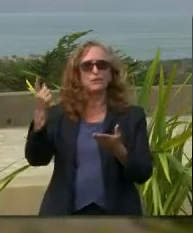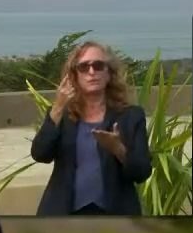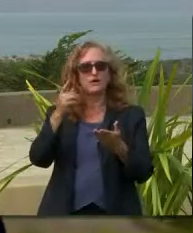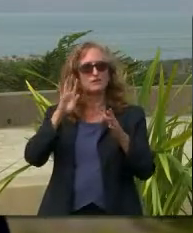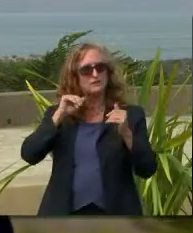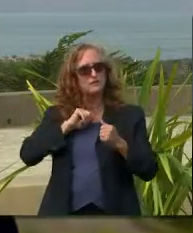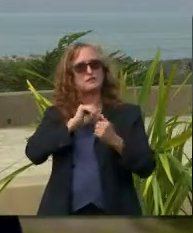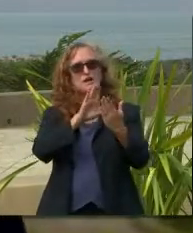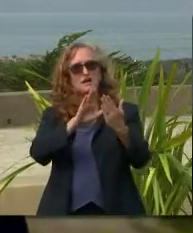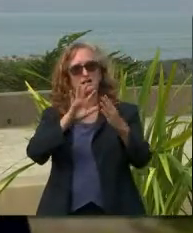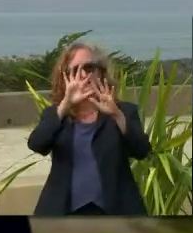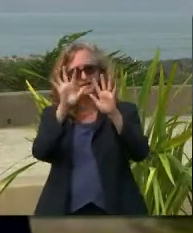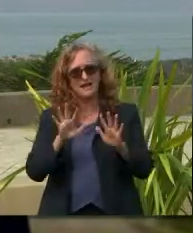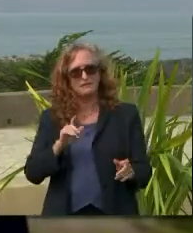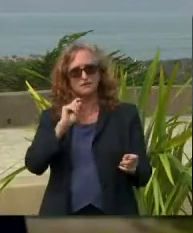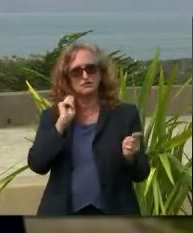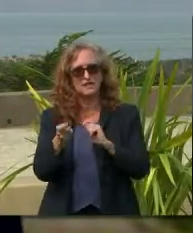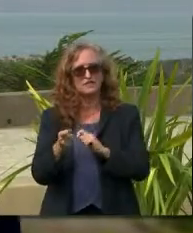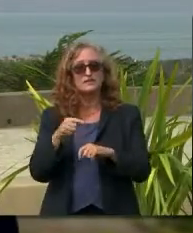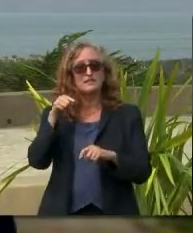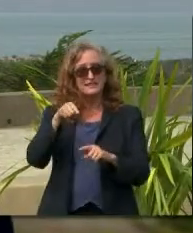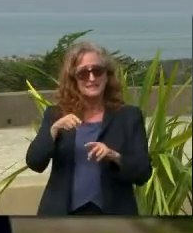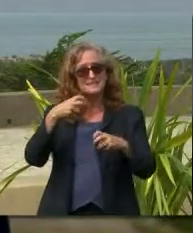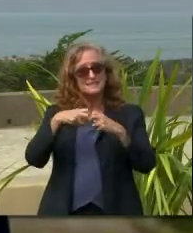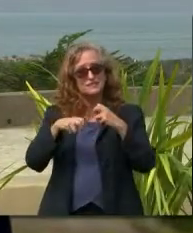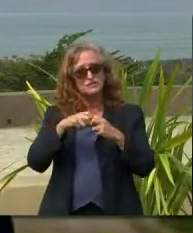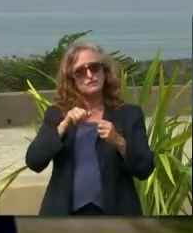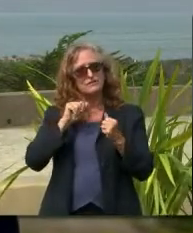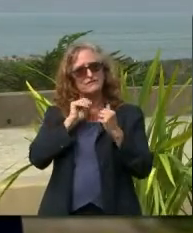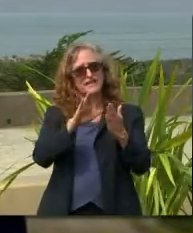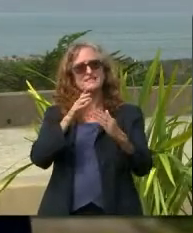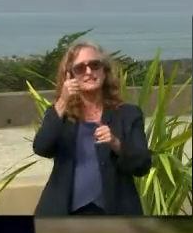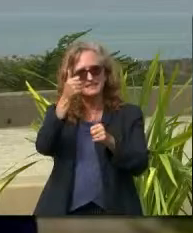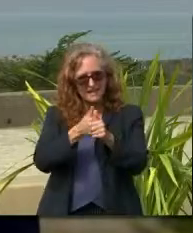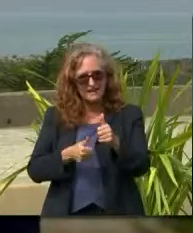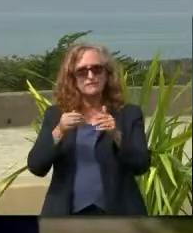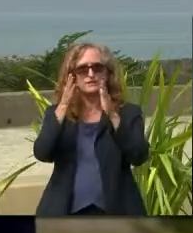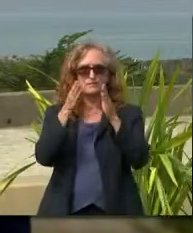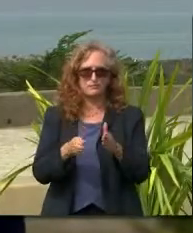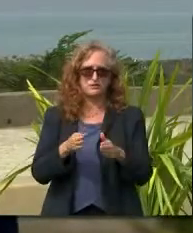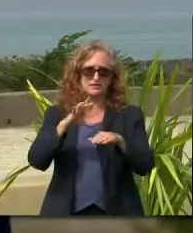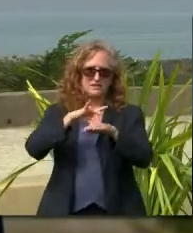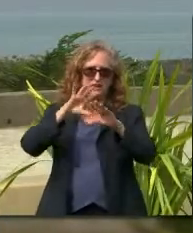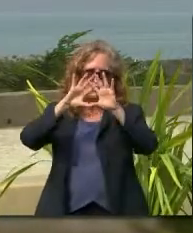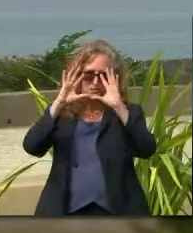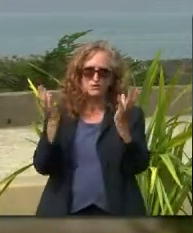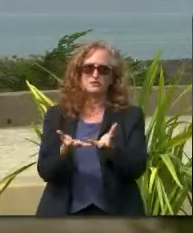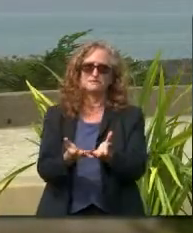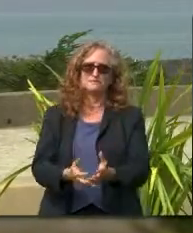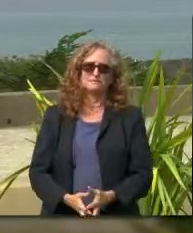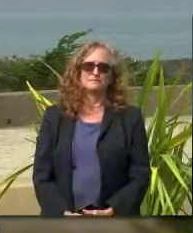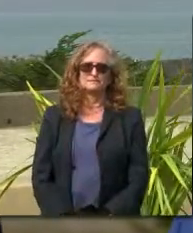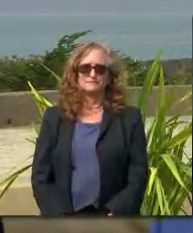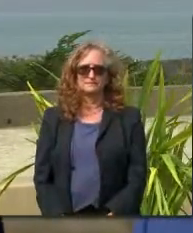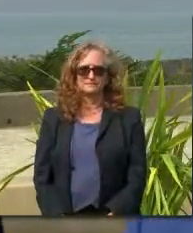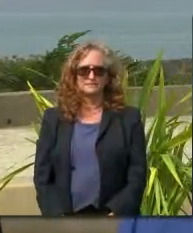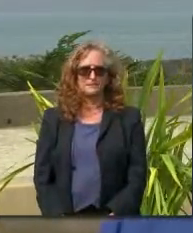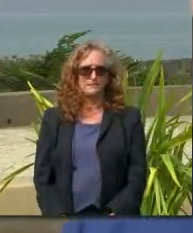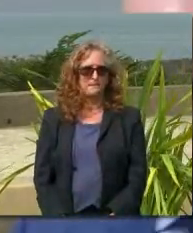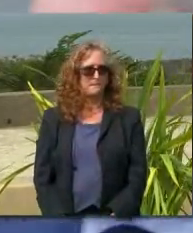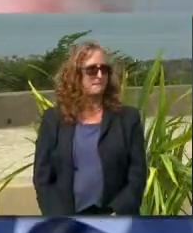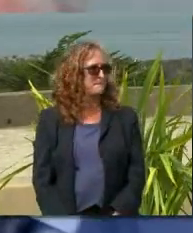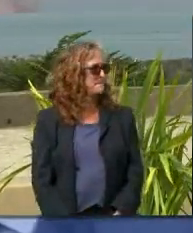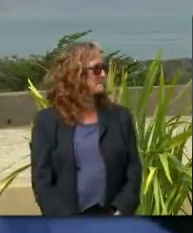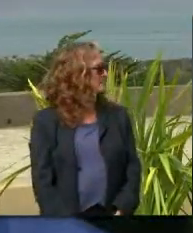climate change, because this is an issue that faces each and every one of us across the entire world. Premier Horgan.